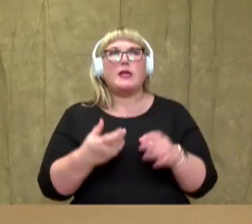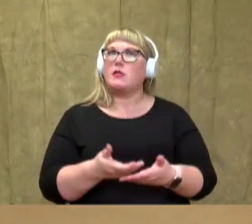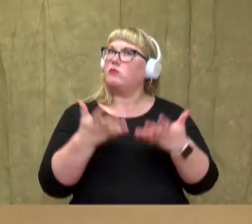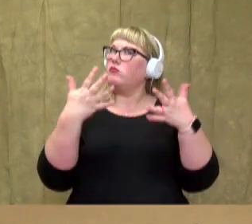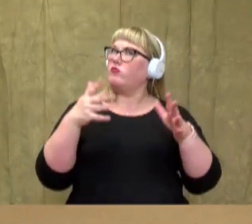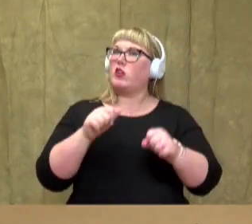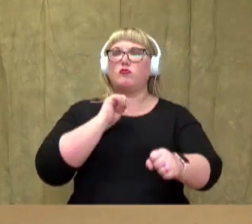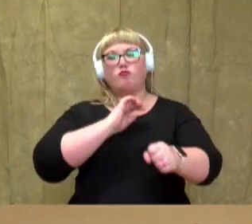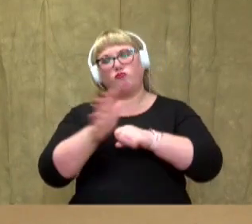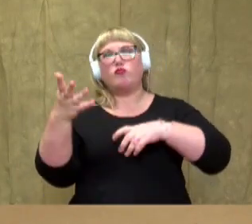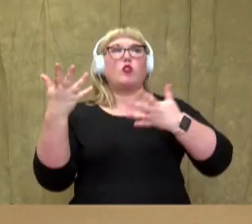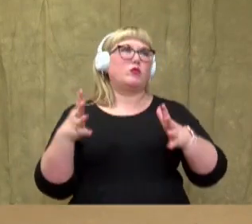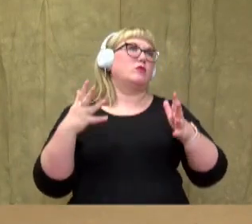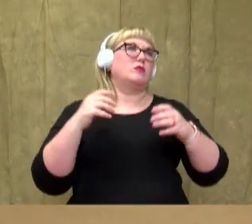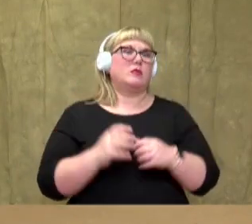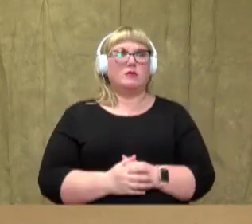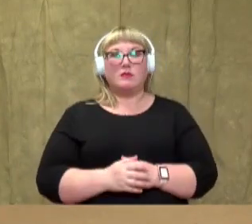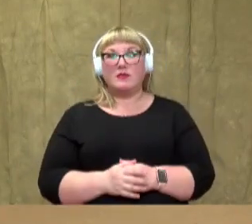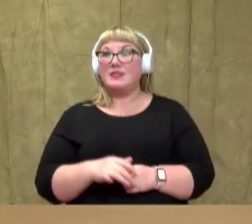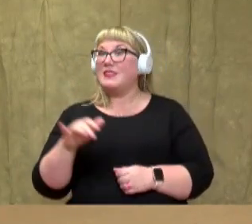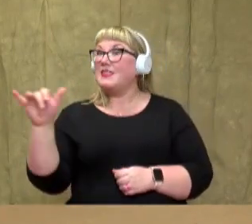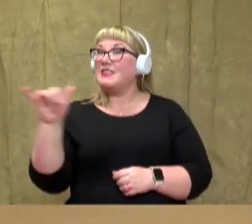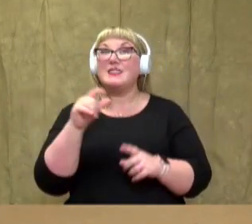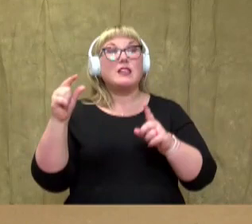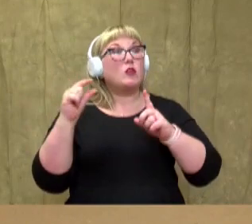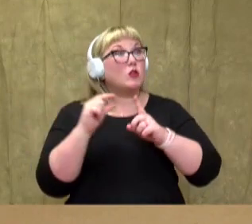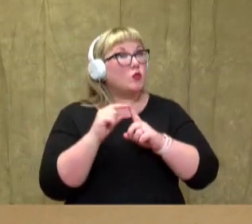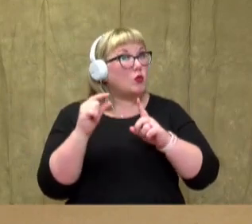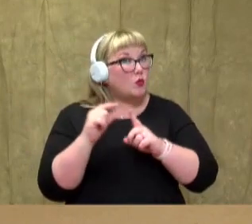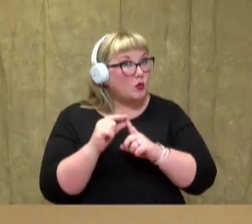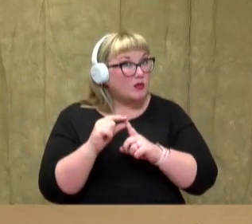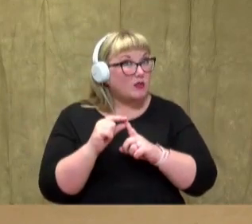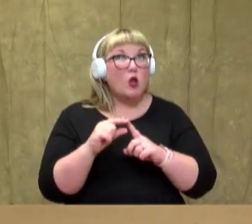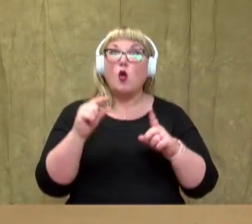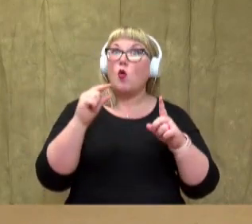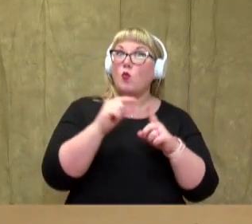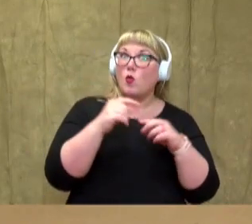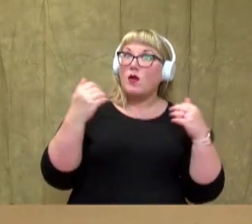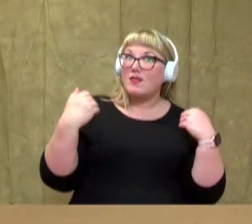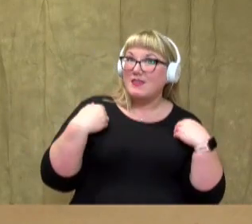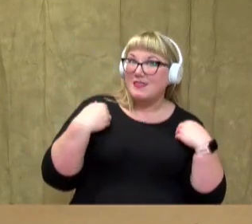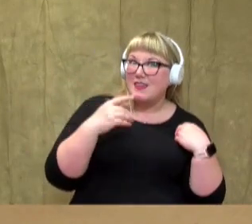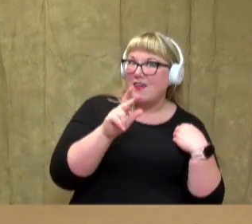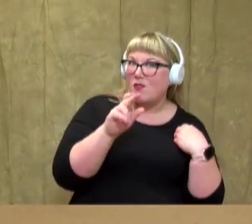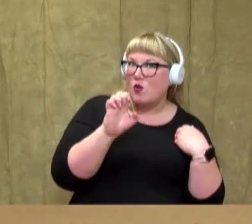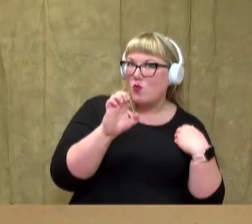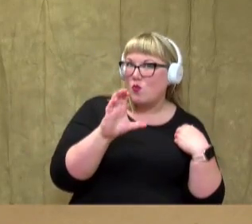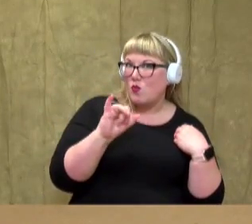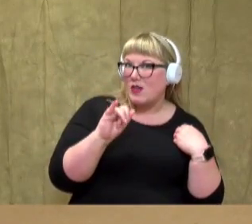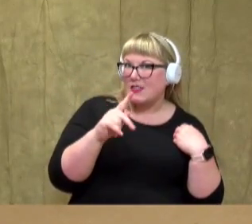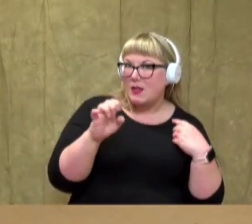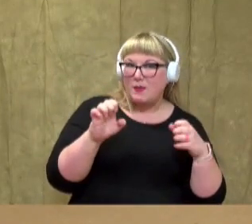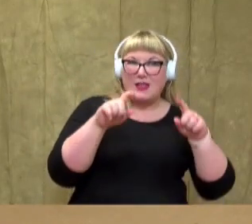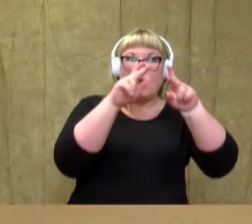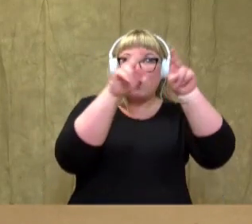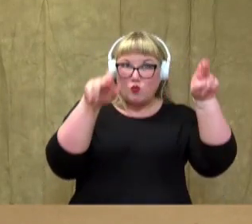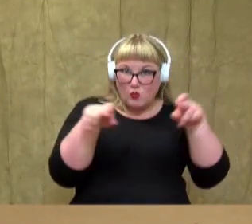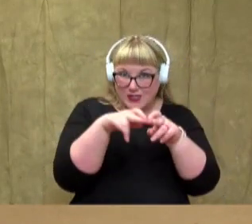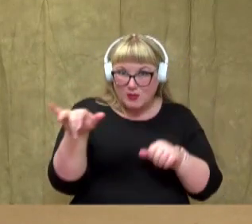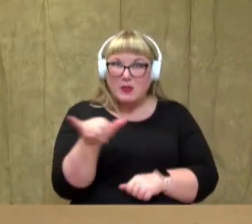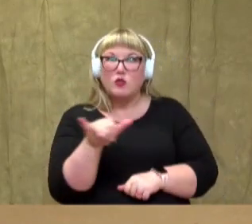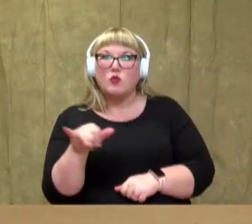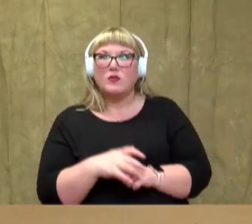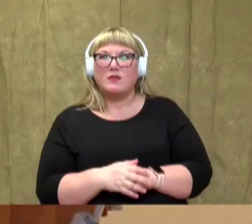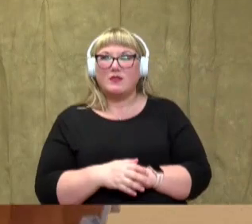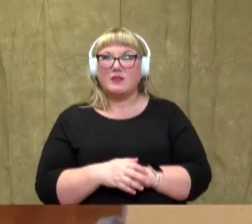ingredients. Well, the same thing is with words, friends. Words have recipes. Those recipes are letters. The